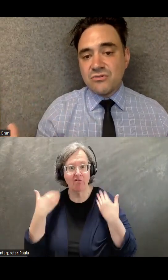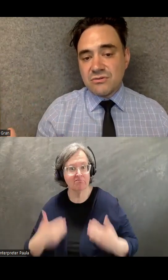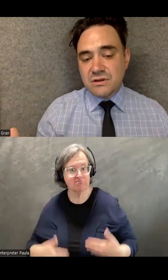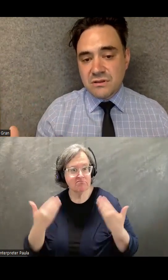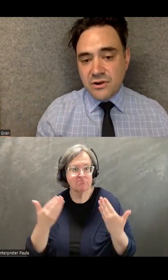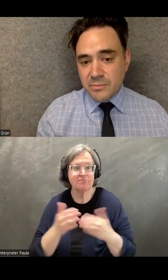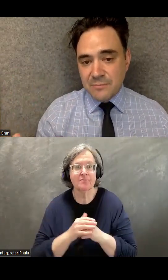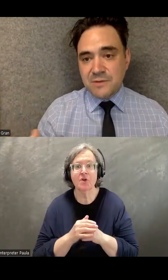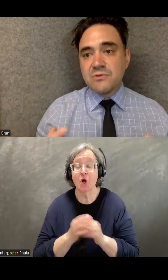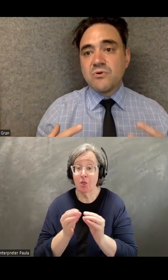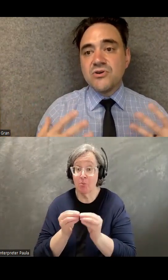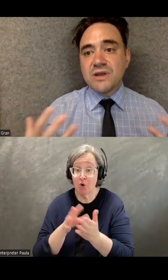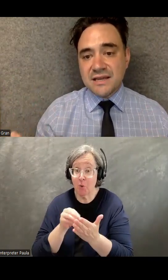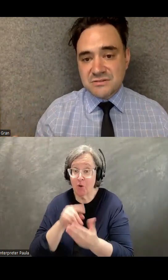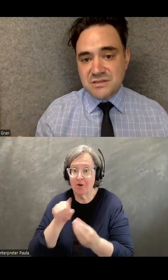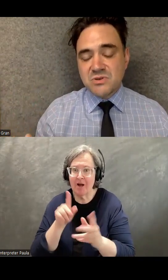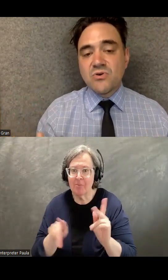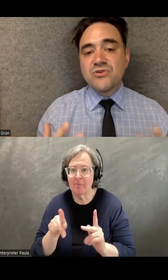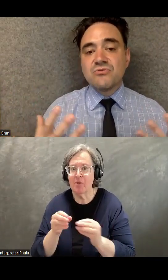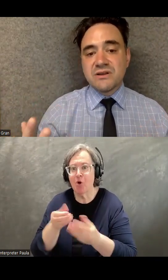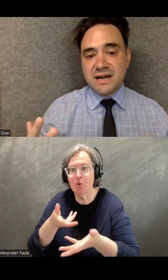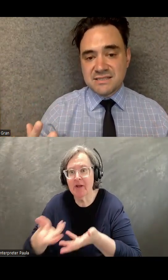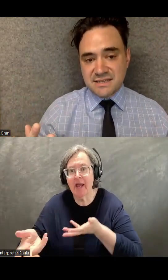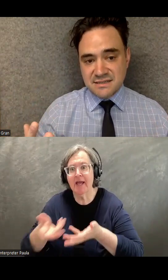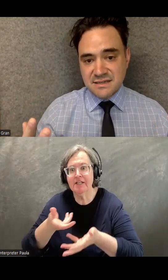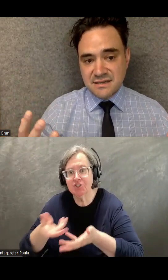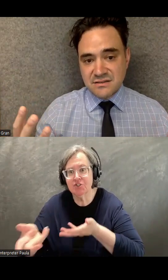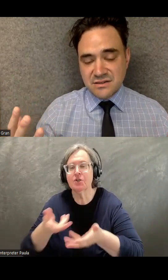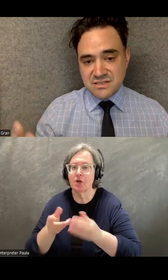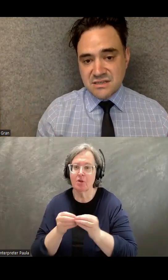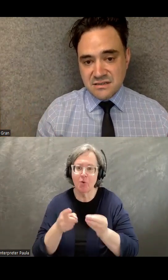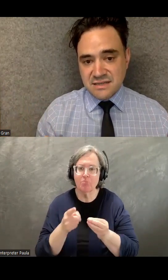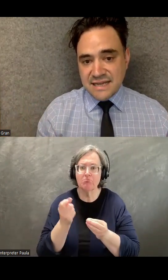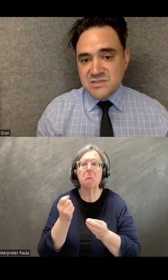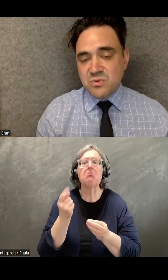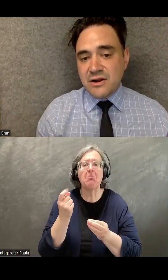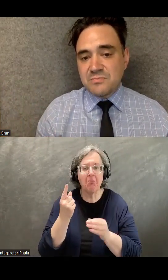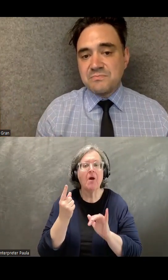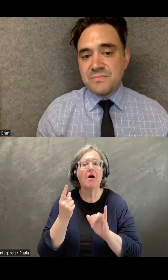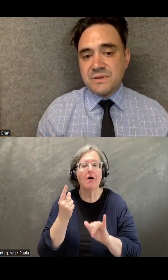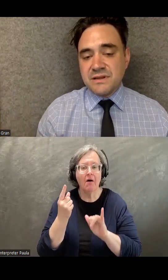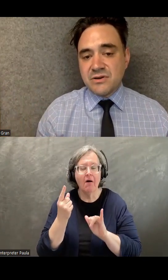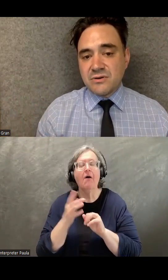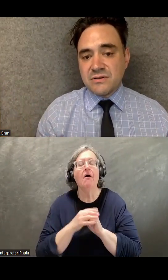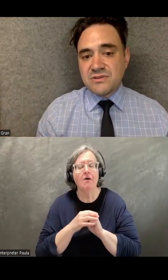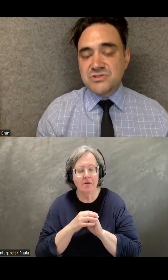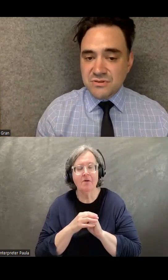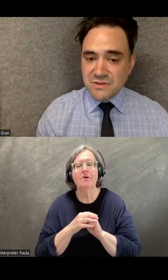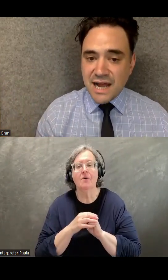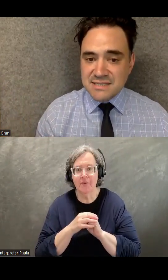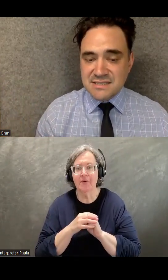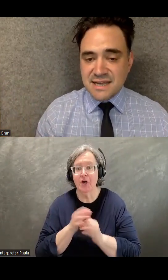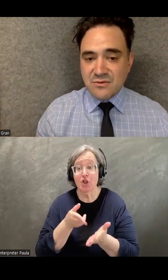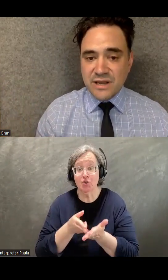more you learn about people, the more you engage with them, the more you realize that that's where the